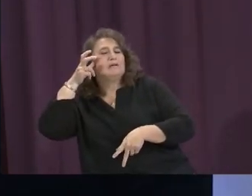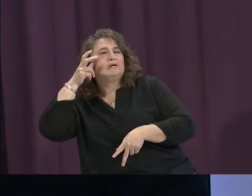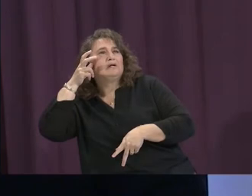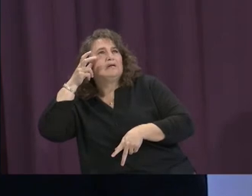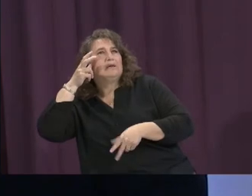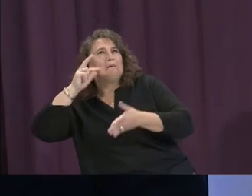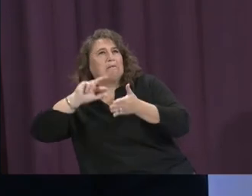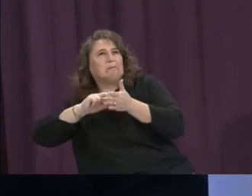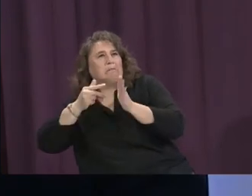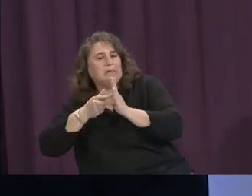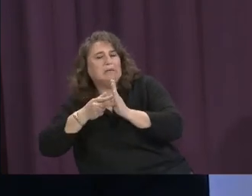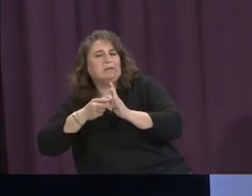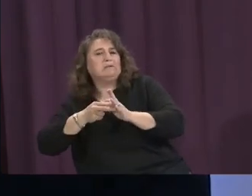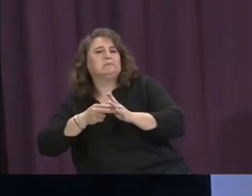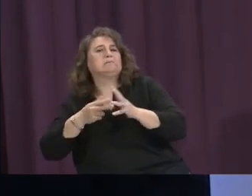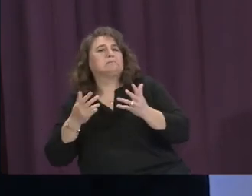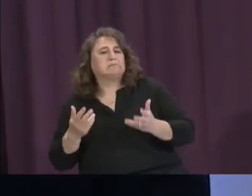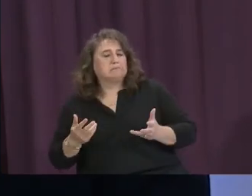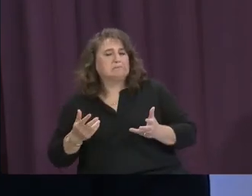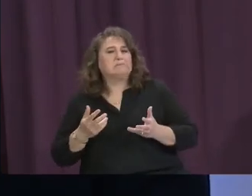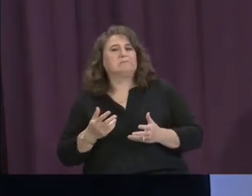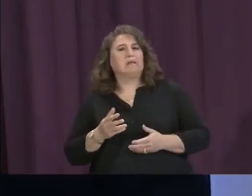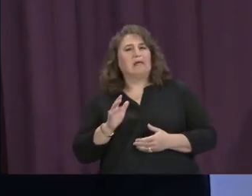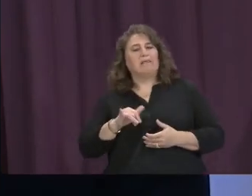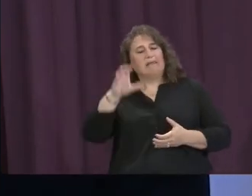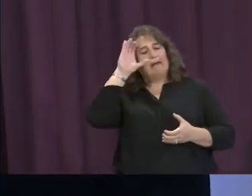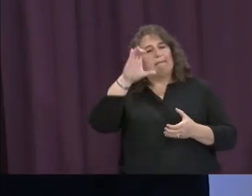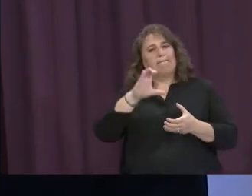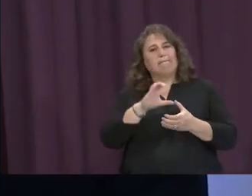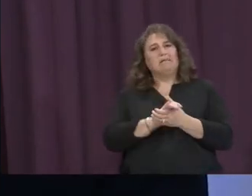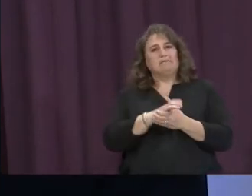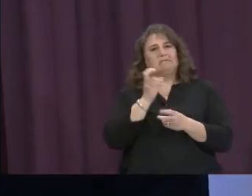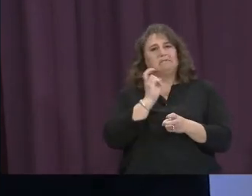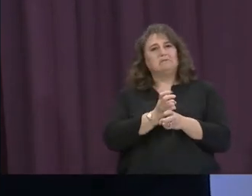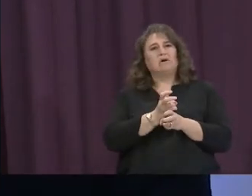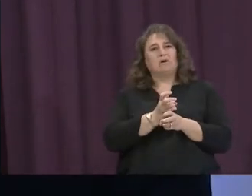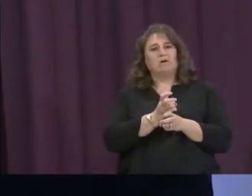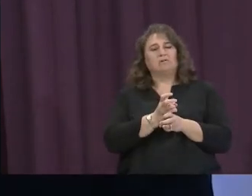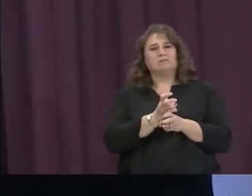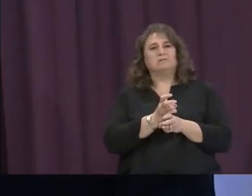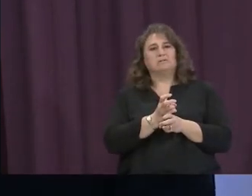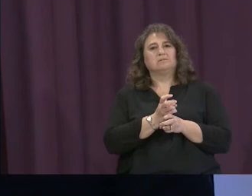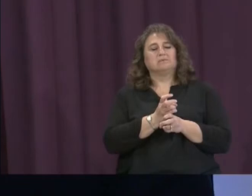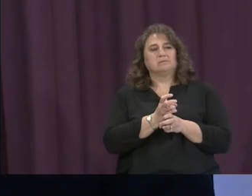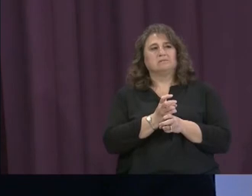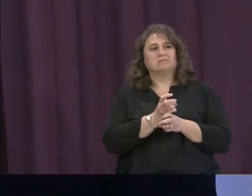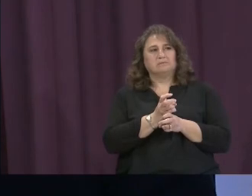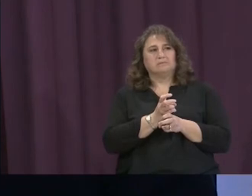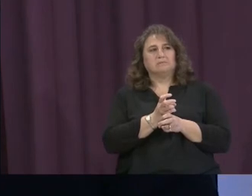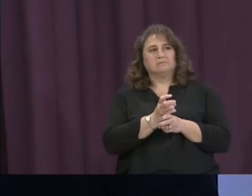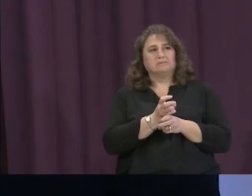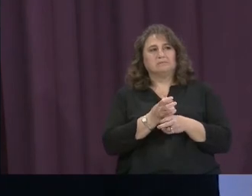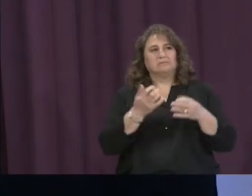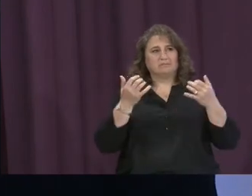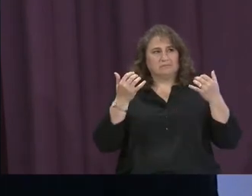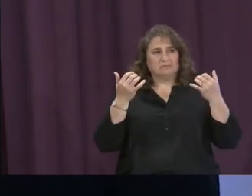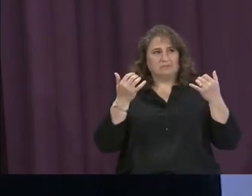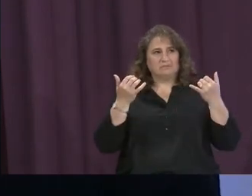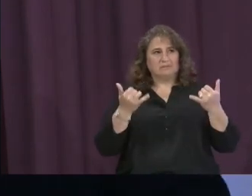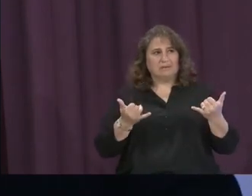And and that's something I think it's difficult. And in this learning,